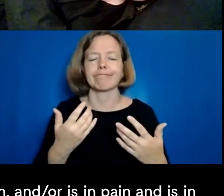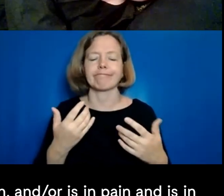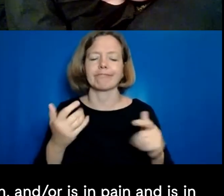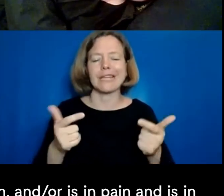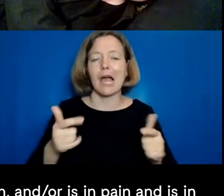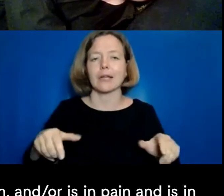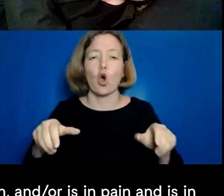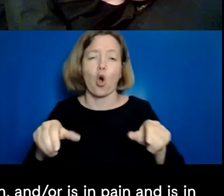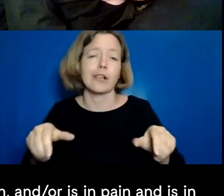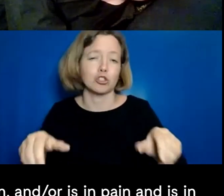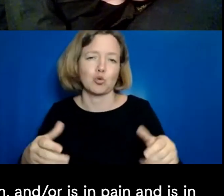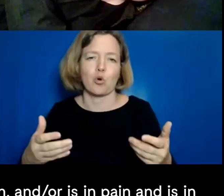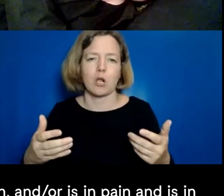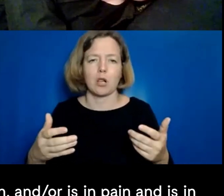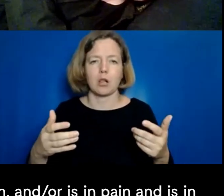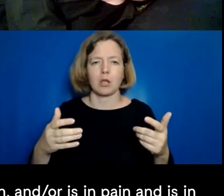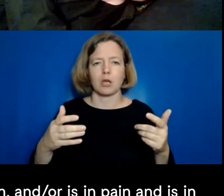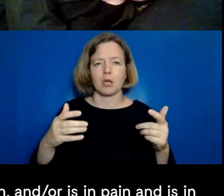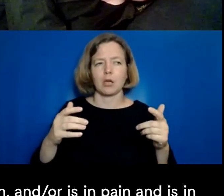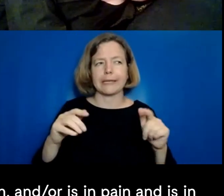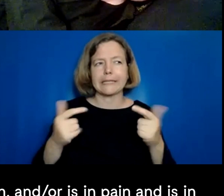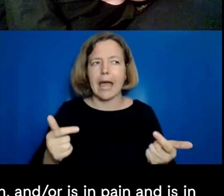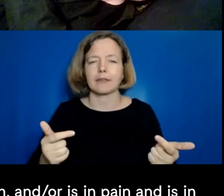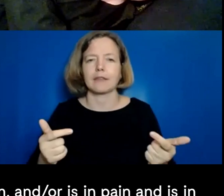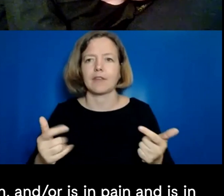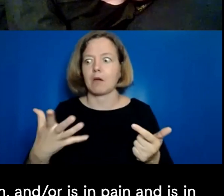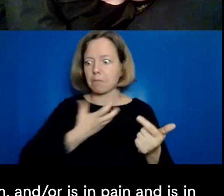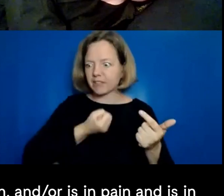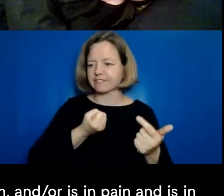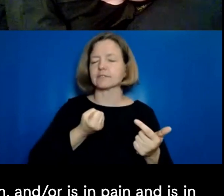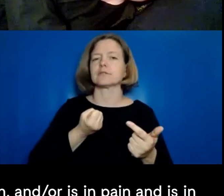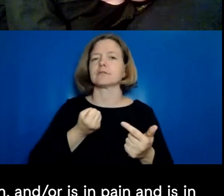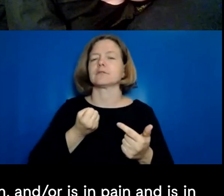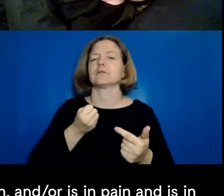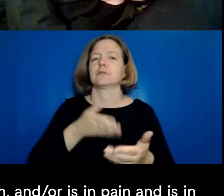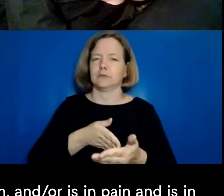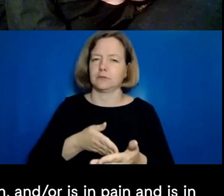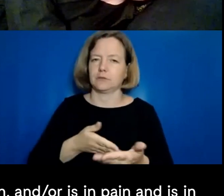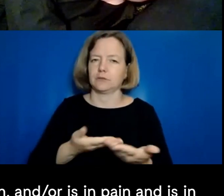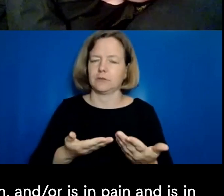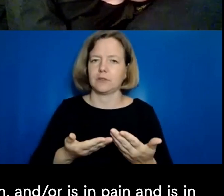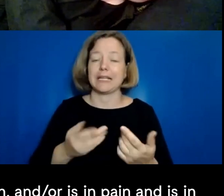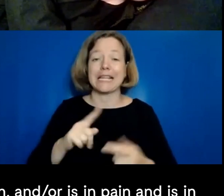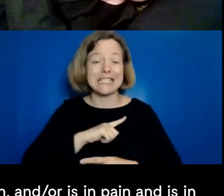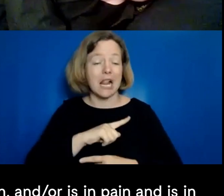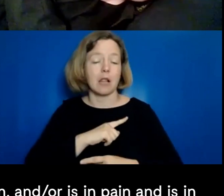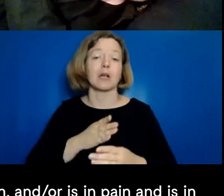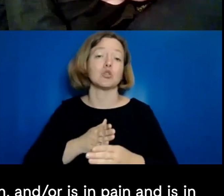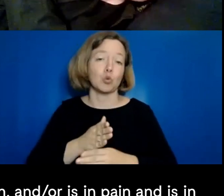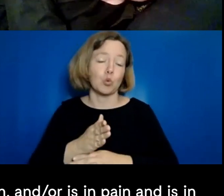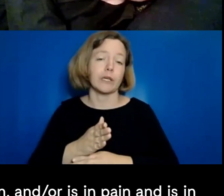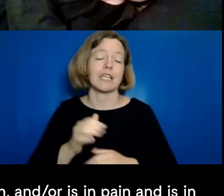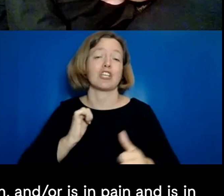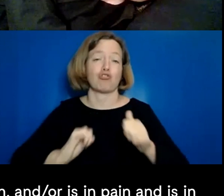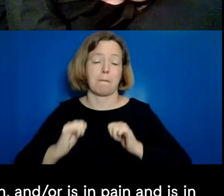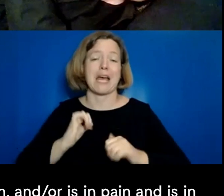I was the person who was in pain or is in pain and